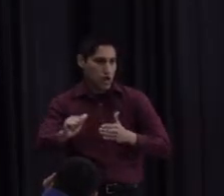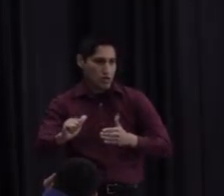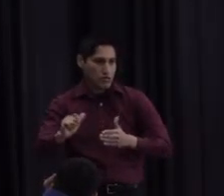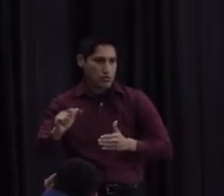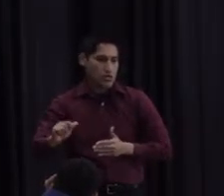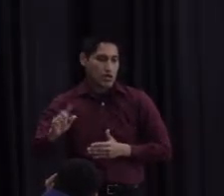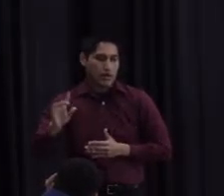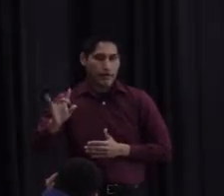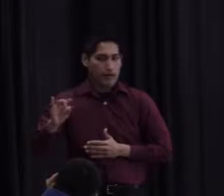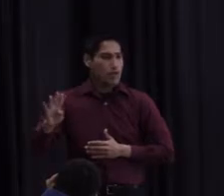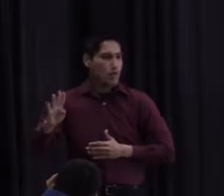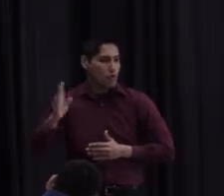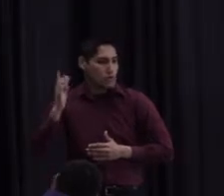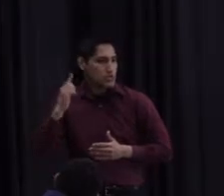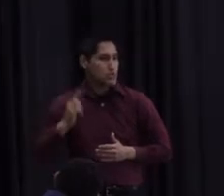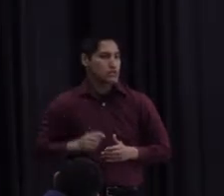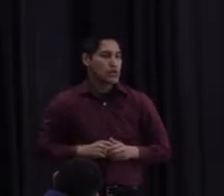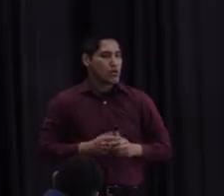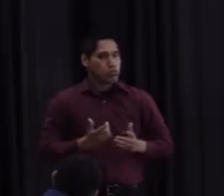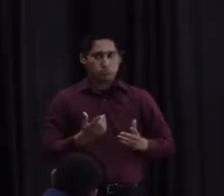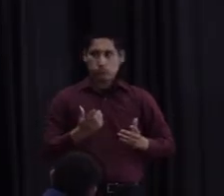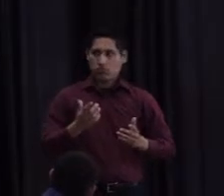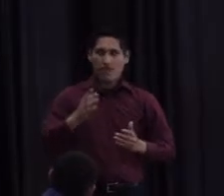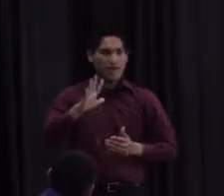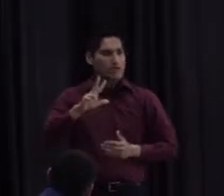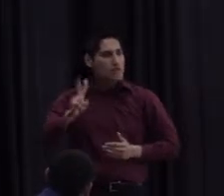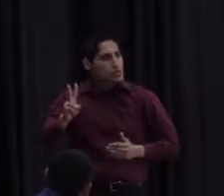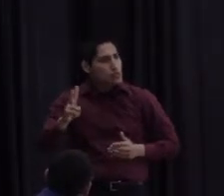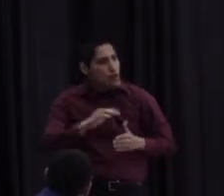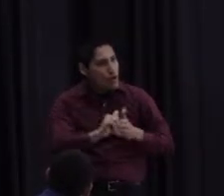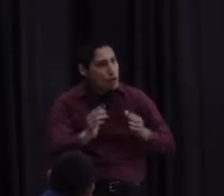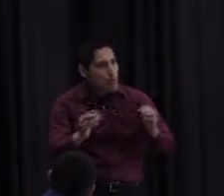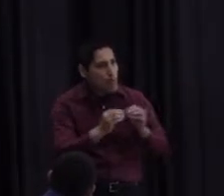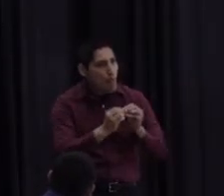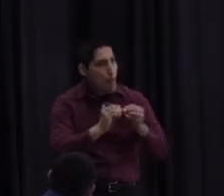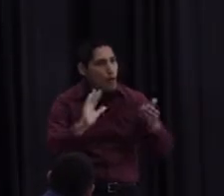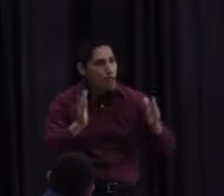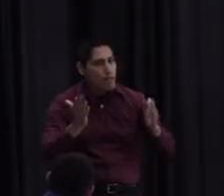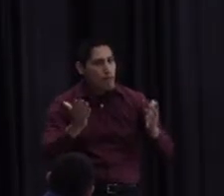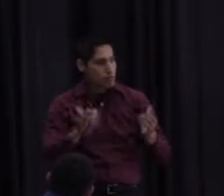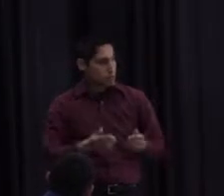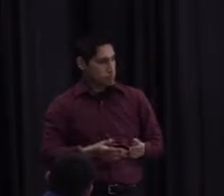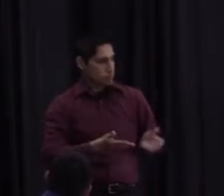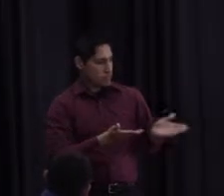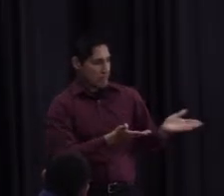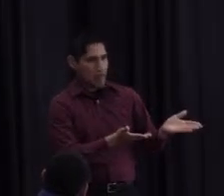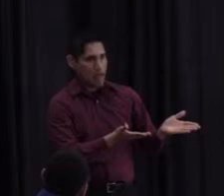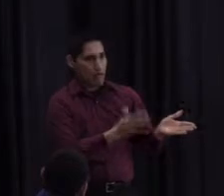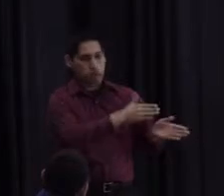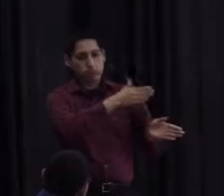$335.84. Over $52 more from one quarter to the